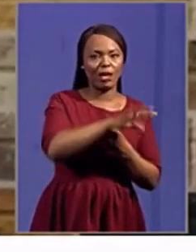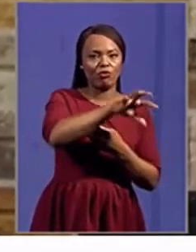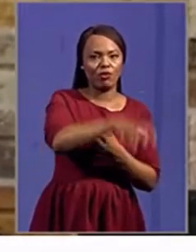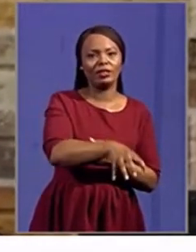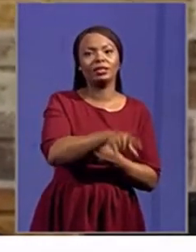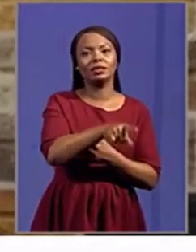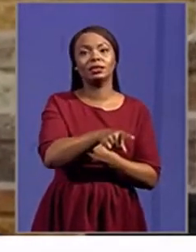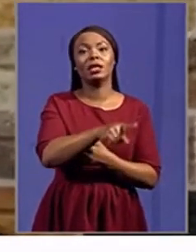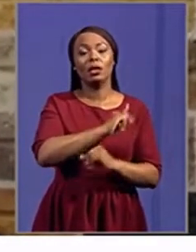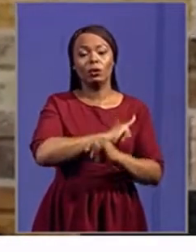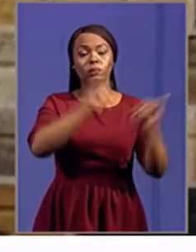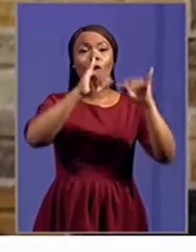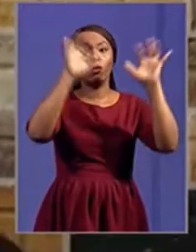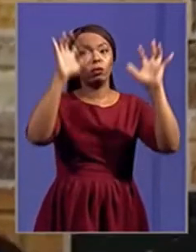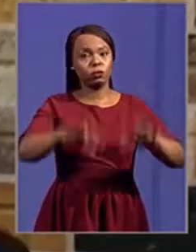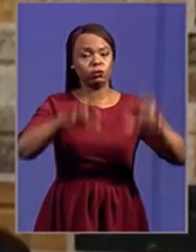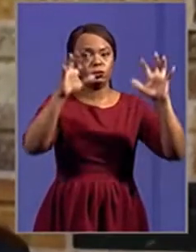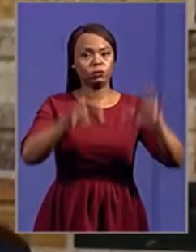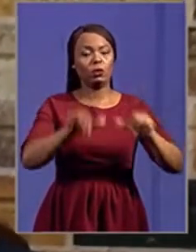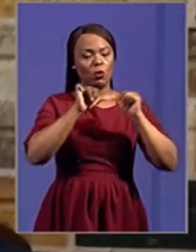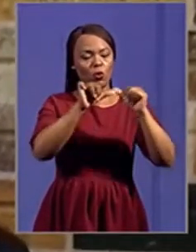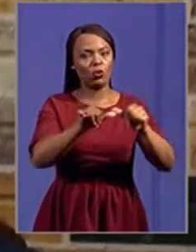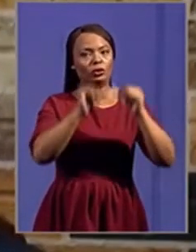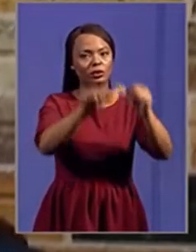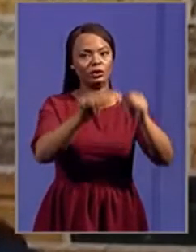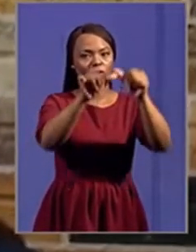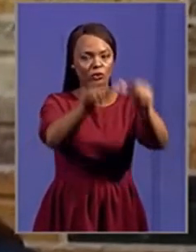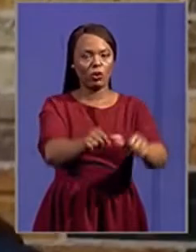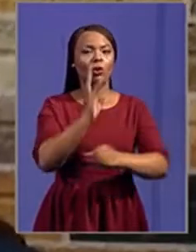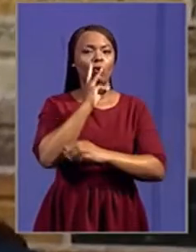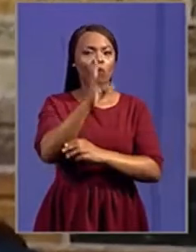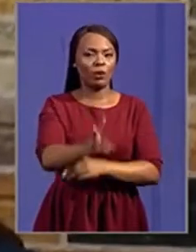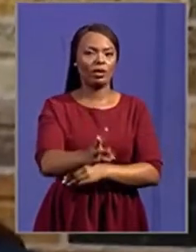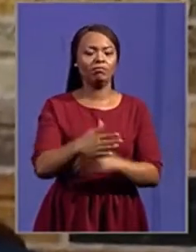may expect these rains to continue on and off for the